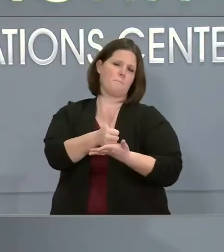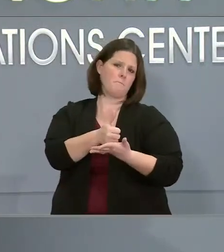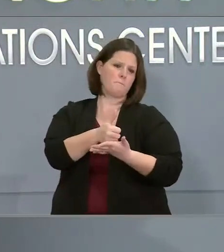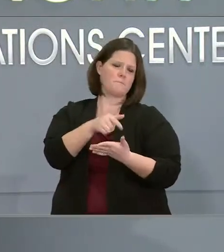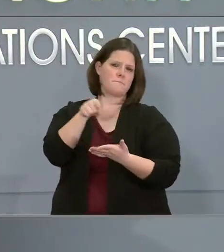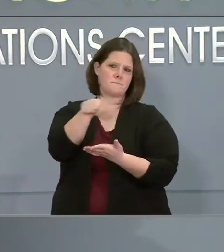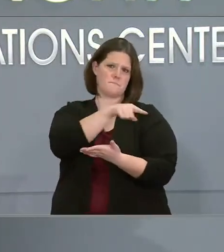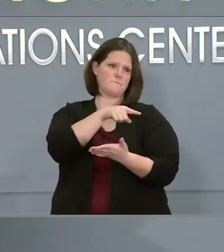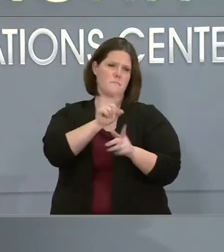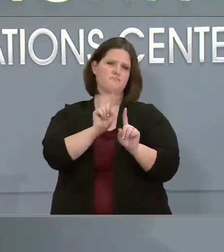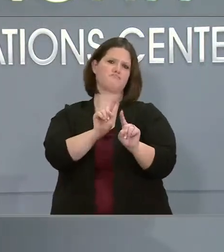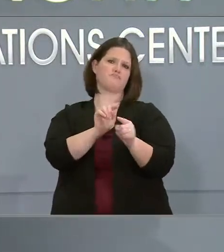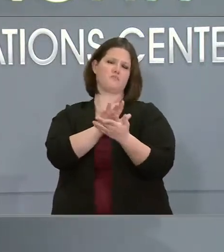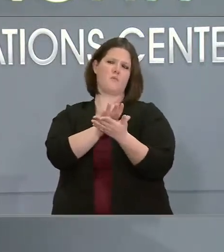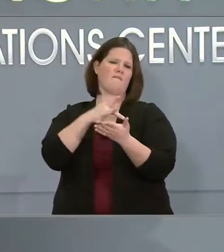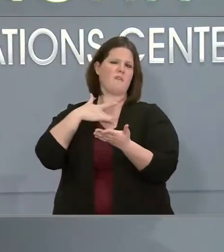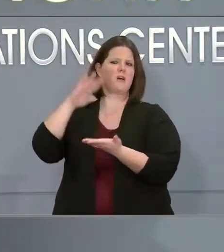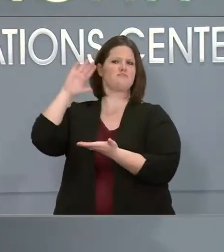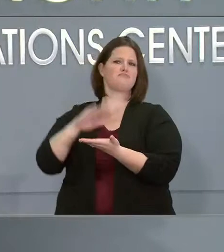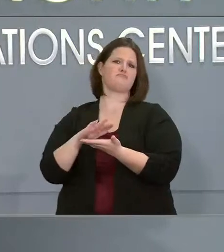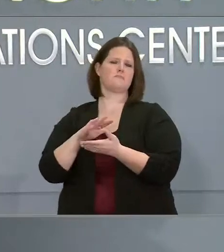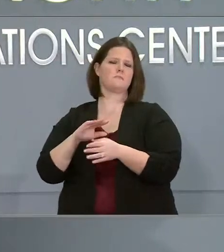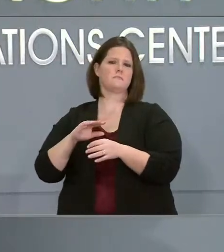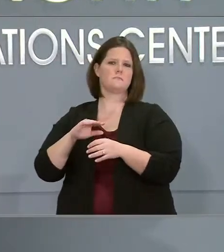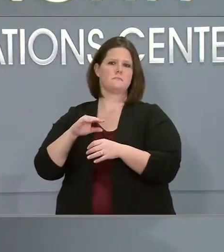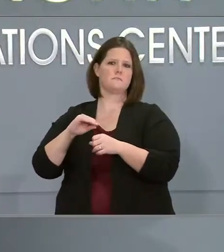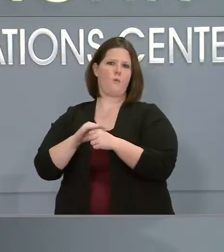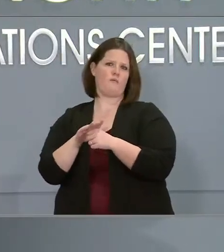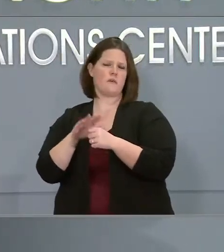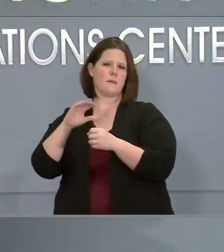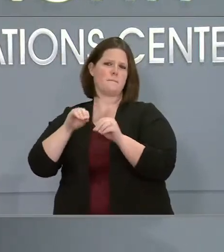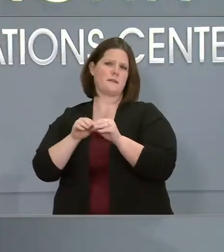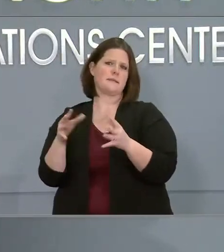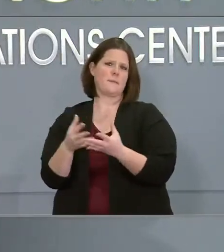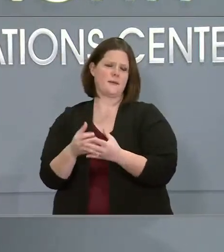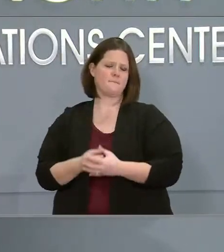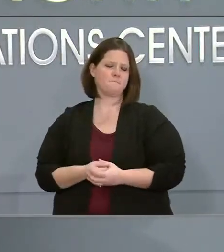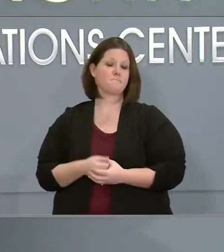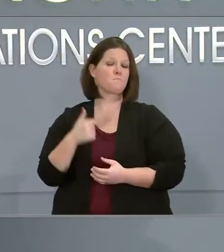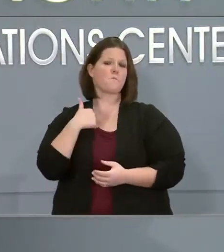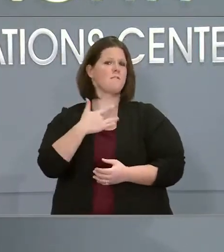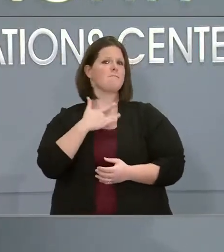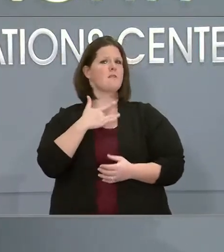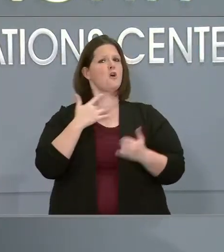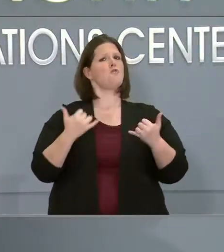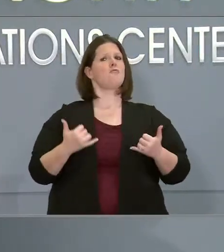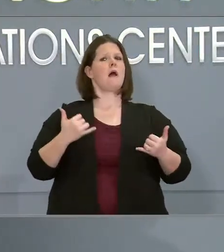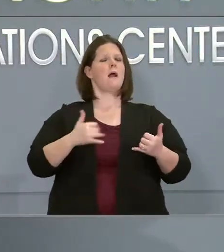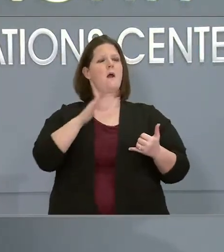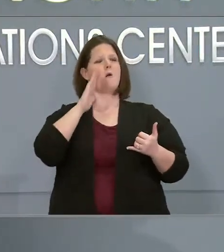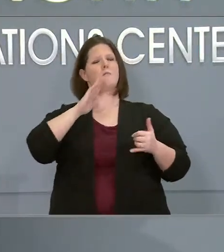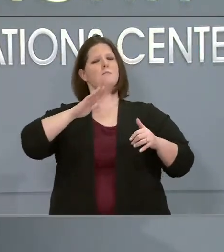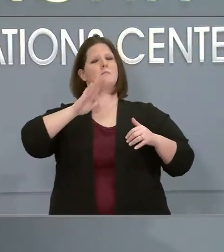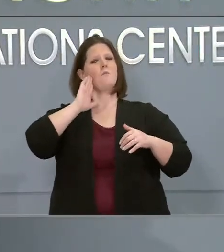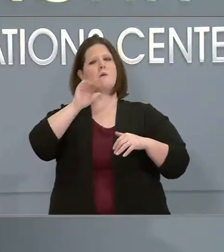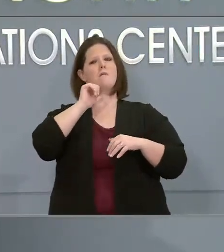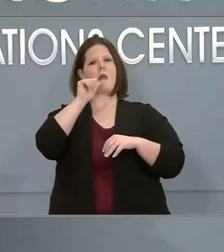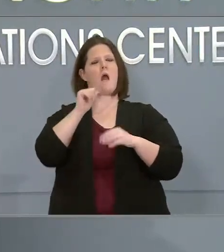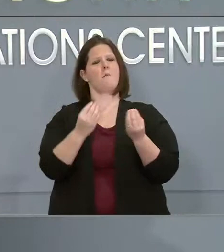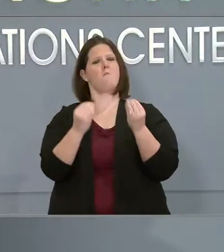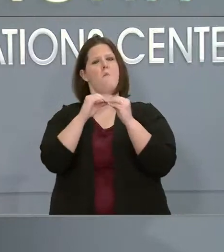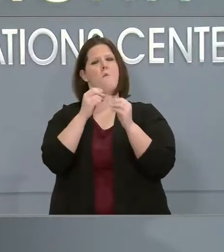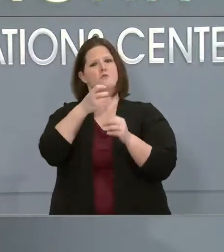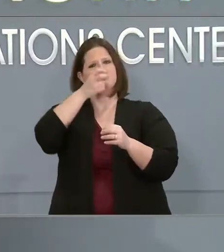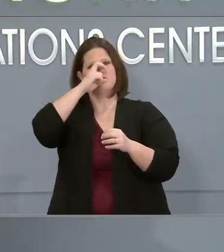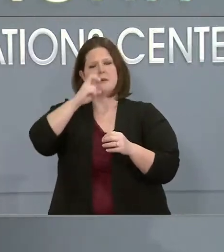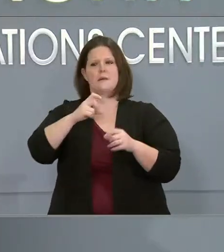pandemic. We don't anticipate any additional restrictions at this point, but we know that there are